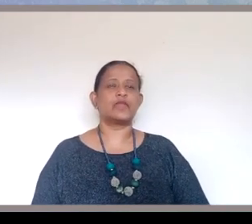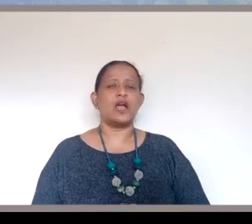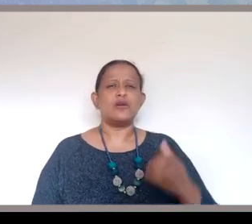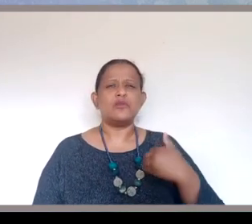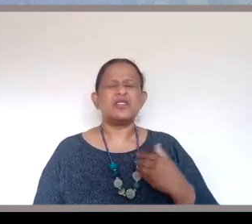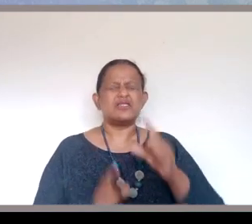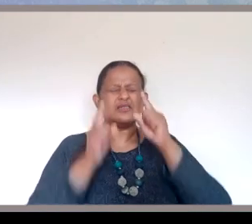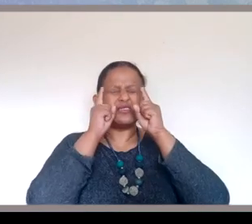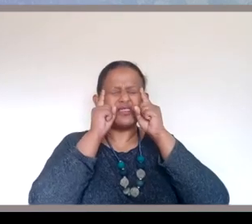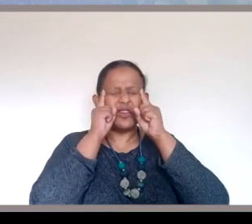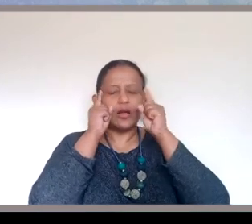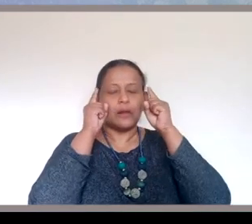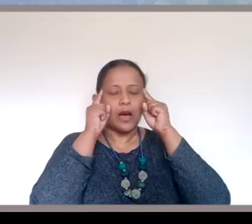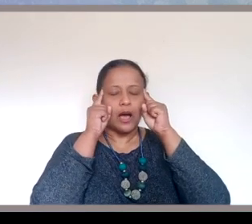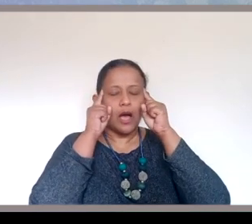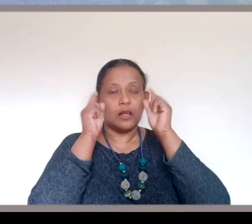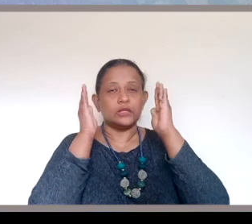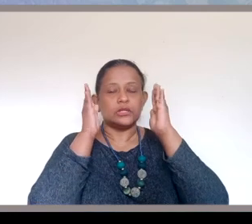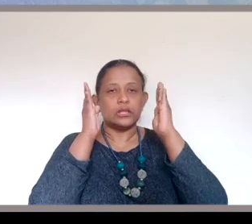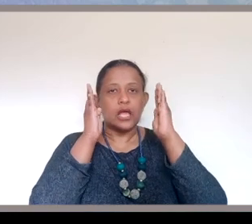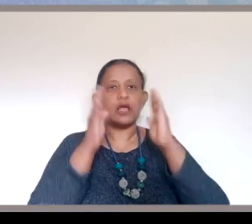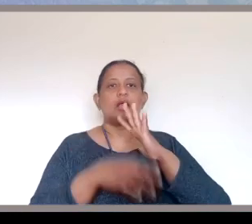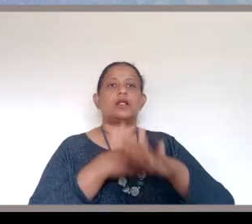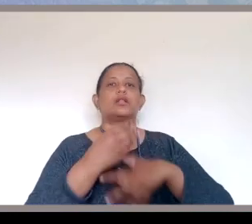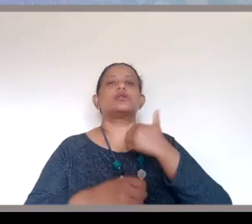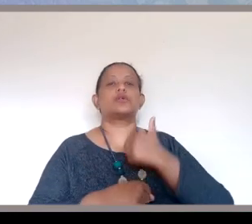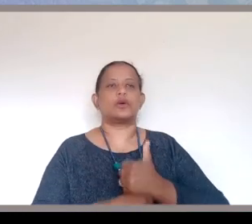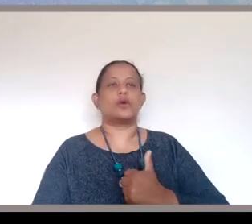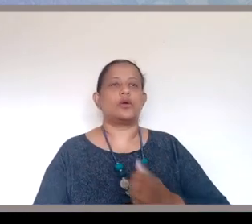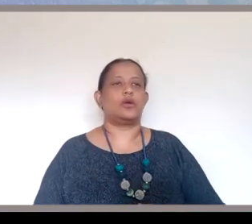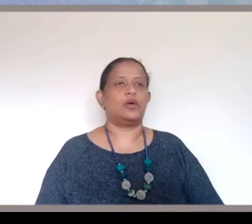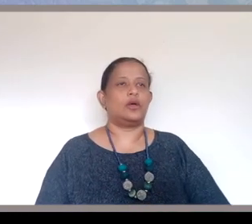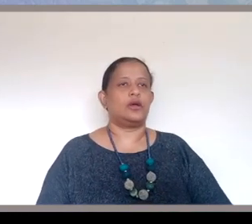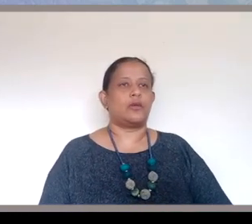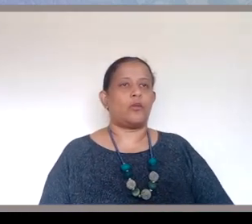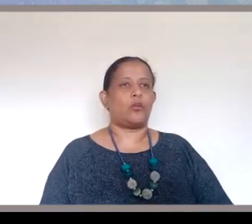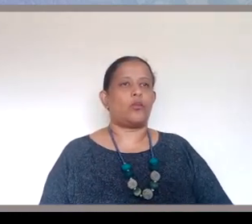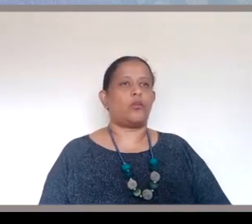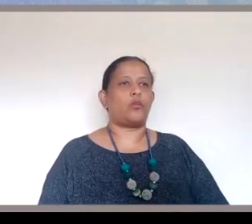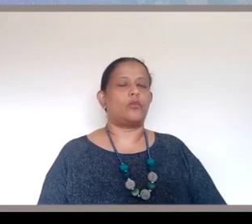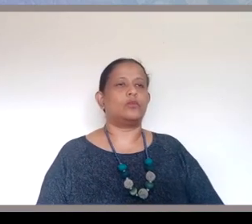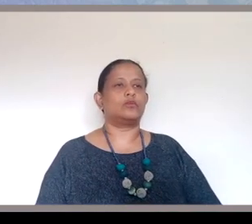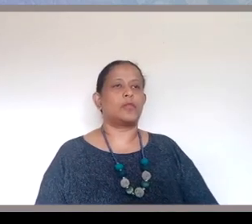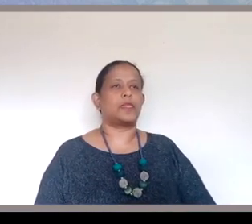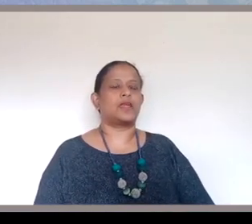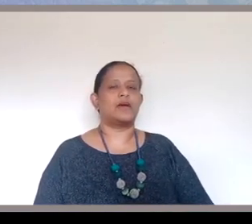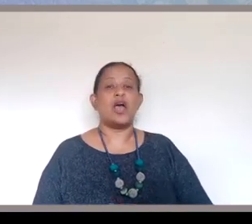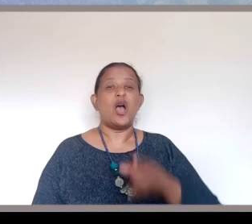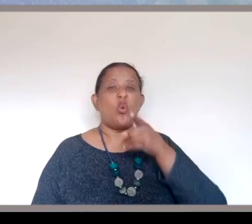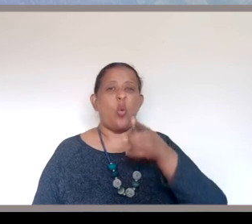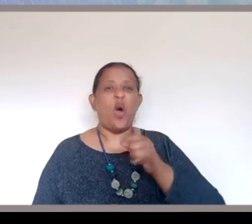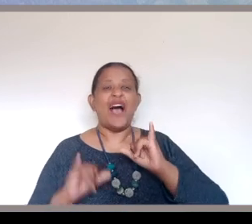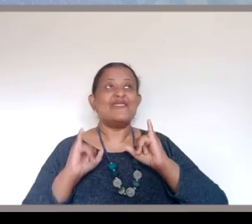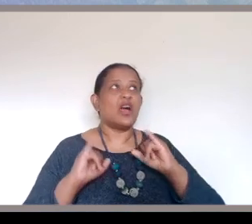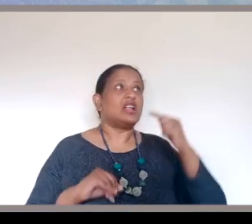you fight a feeling, the more it grabs you. Don't focus on what you should not do, but on what you should